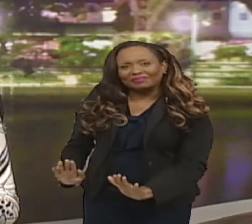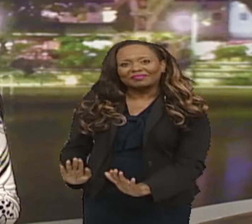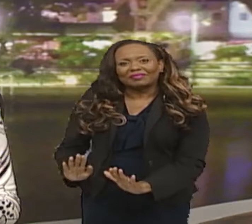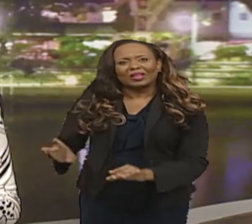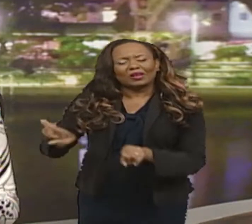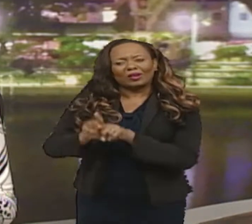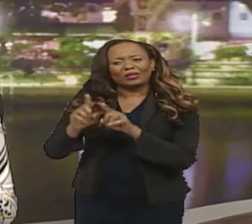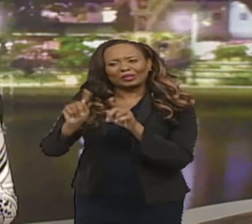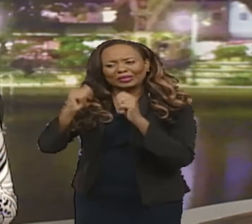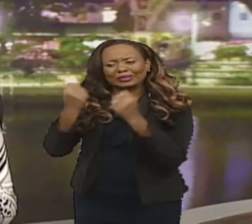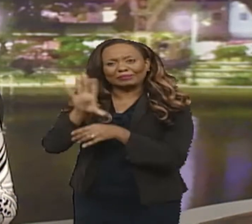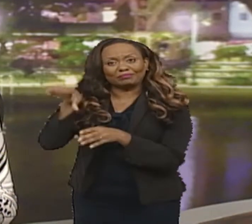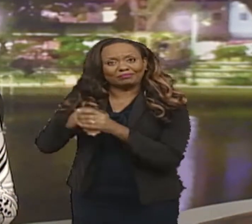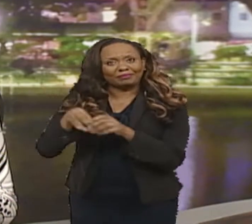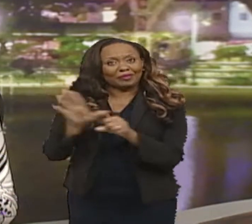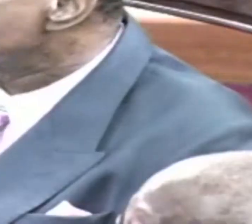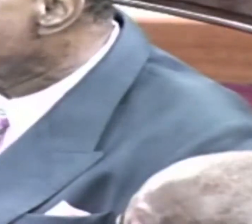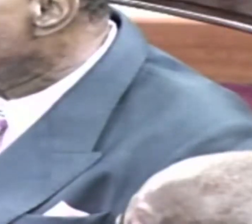was a team player.